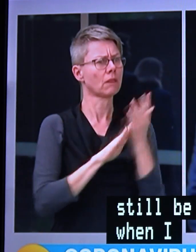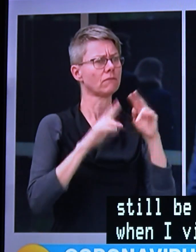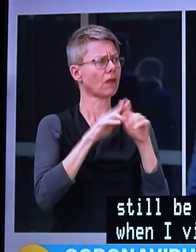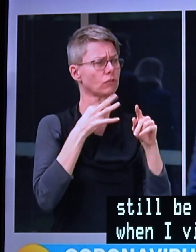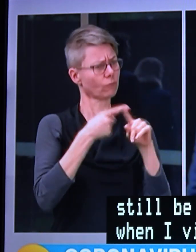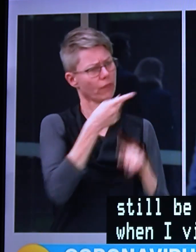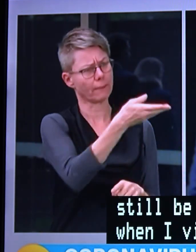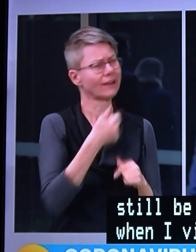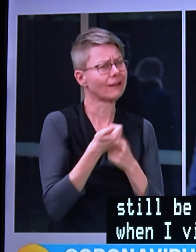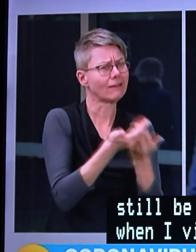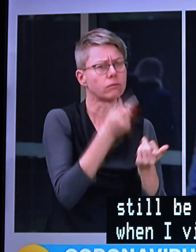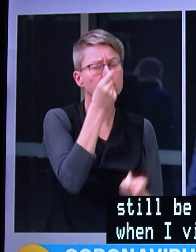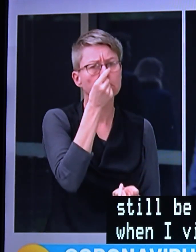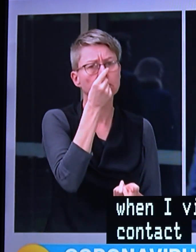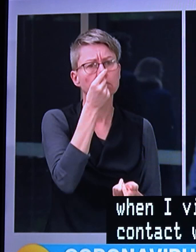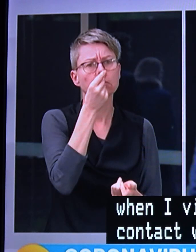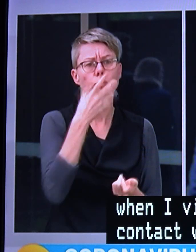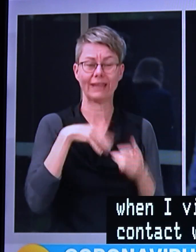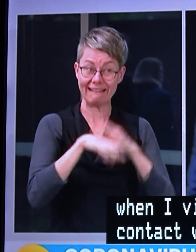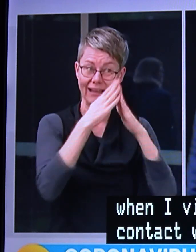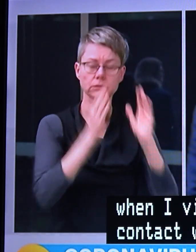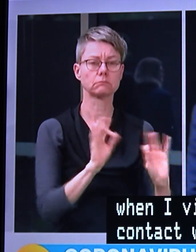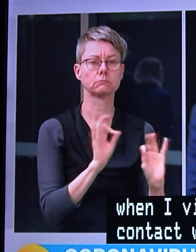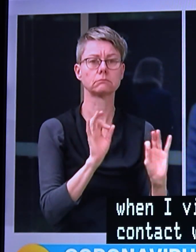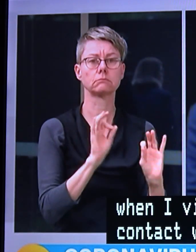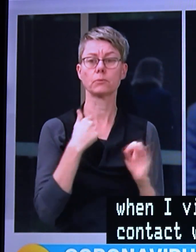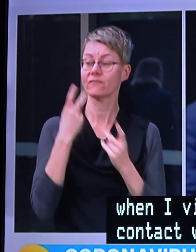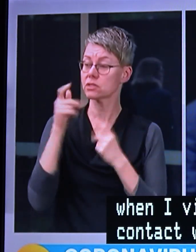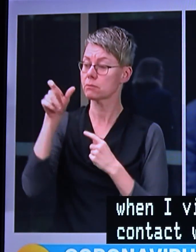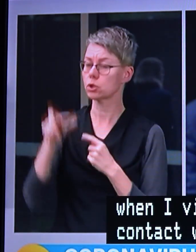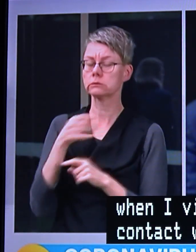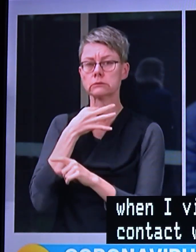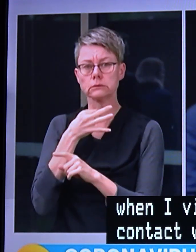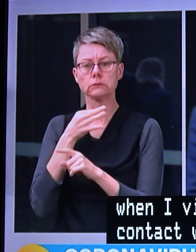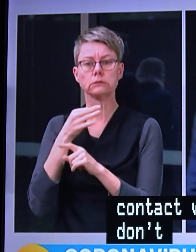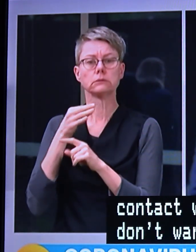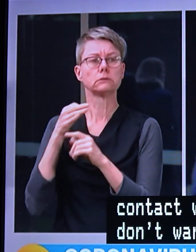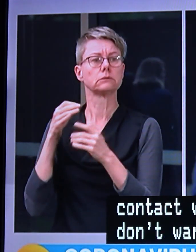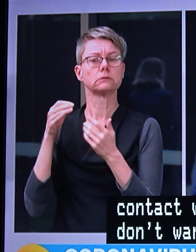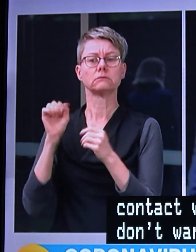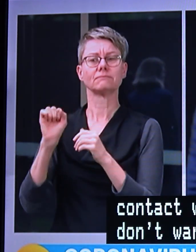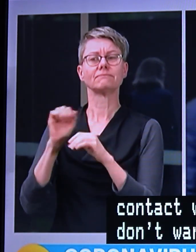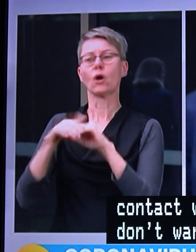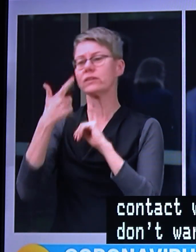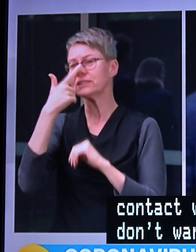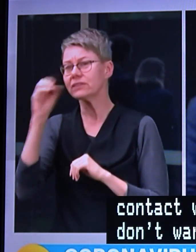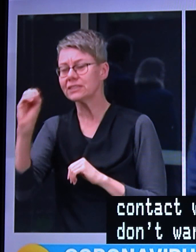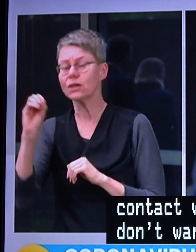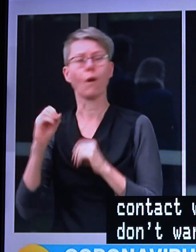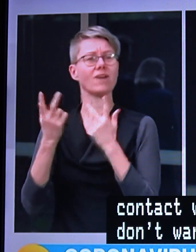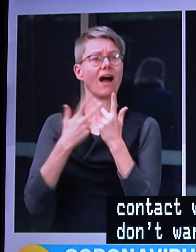these are conversations every family should be having. If you're visiting someone in particular who's vulnerable, who is a particular age or